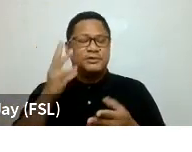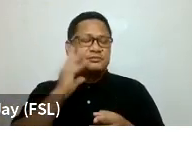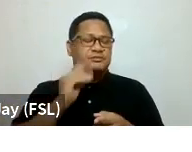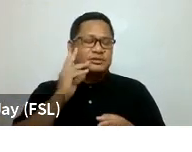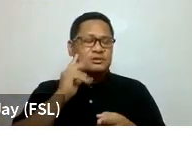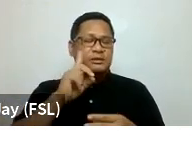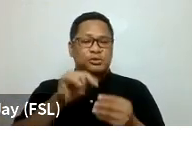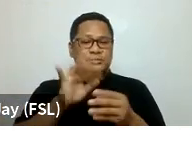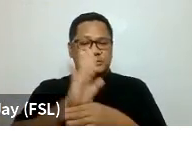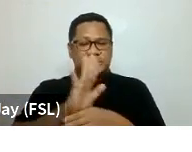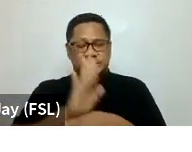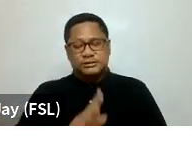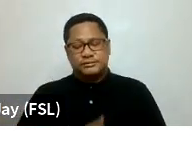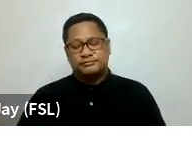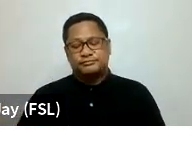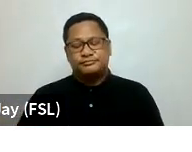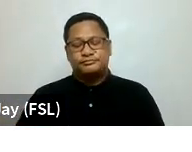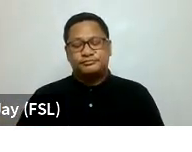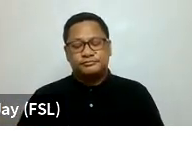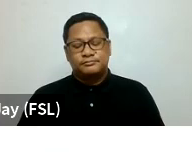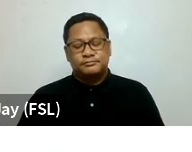entrepreneurship.